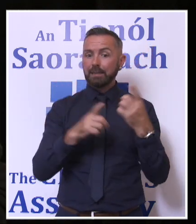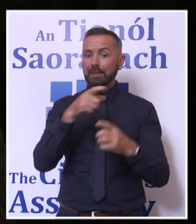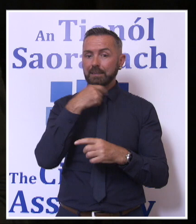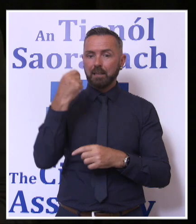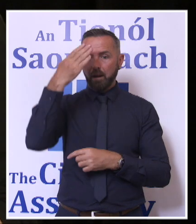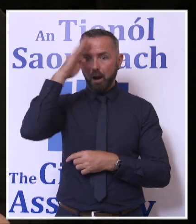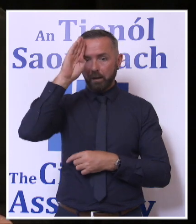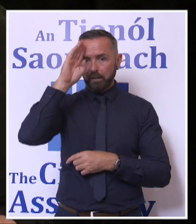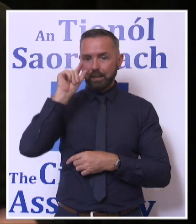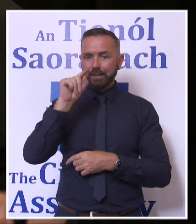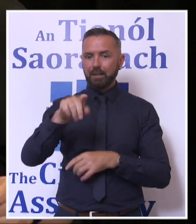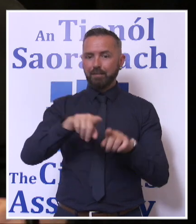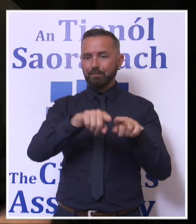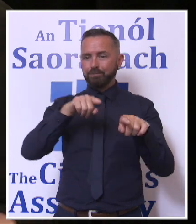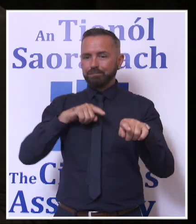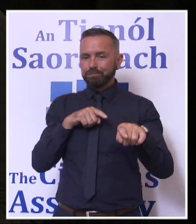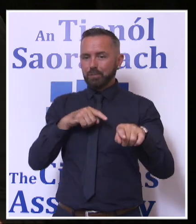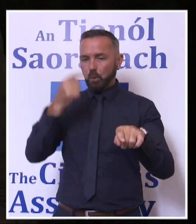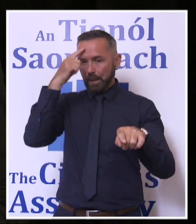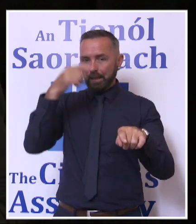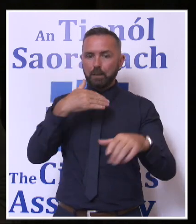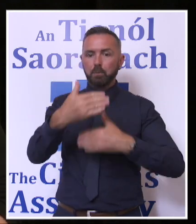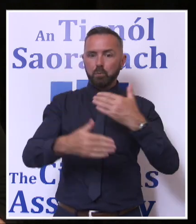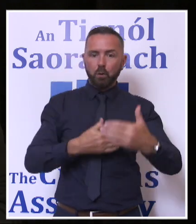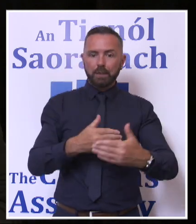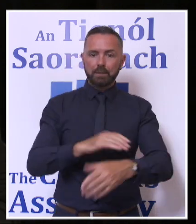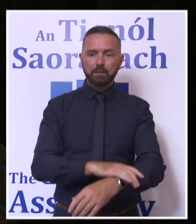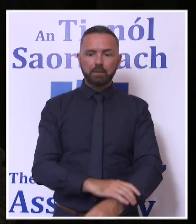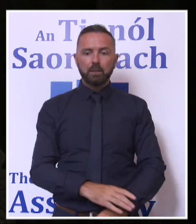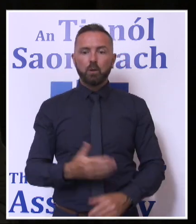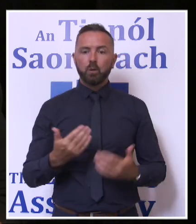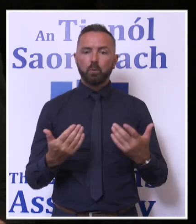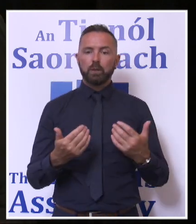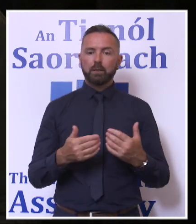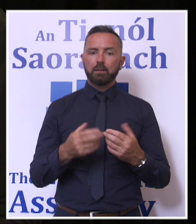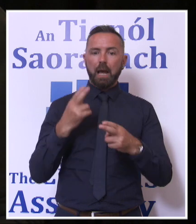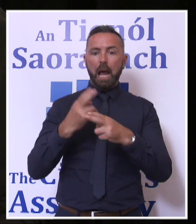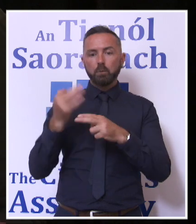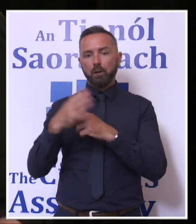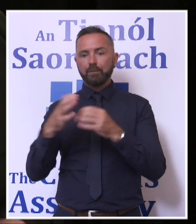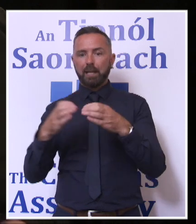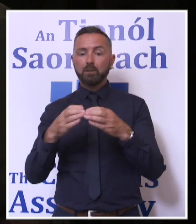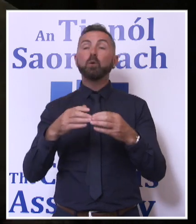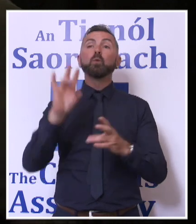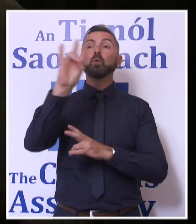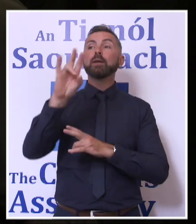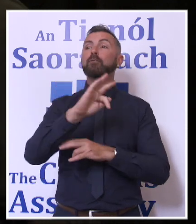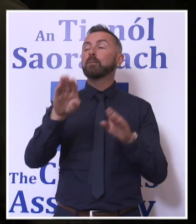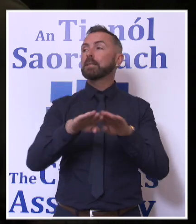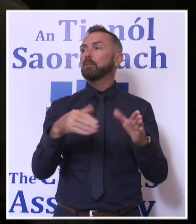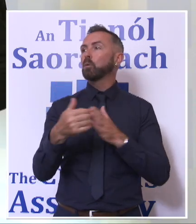are the laggards. So I think this whole process is that we get out of that category. So the question that came up from our table was,